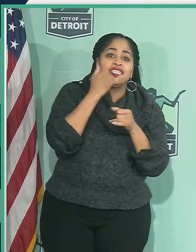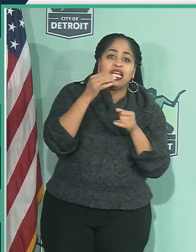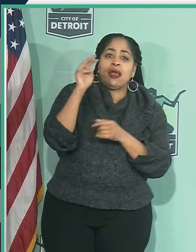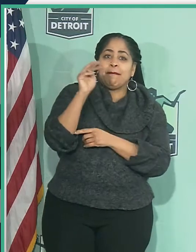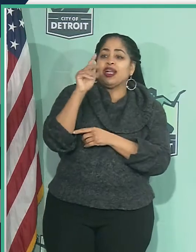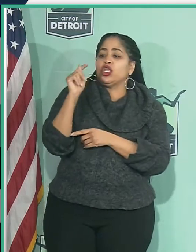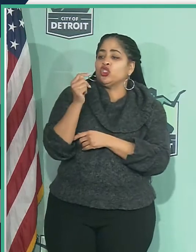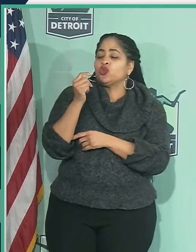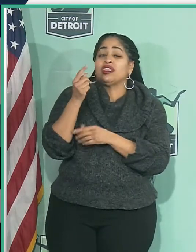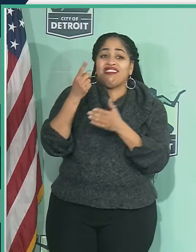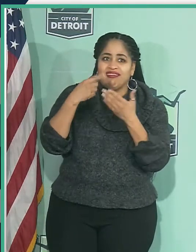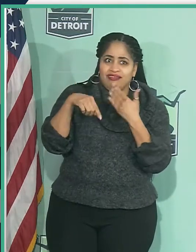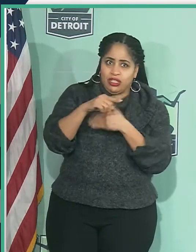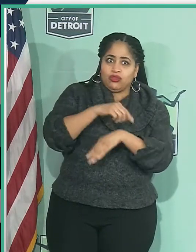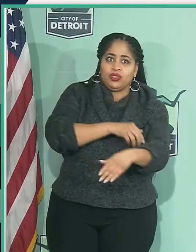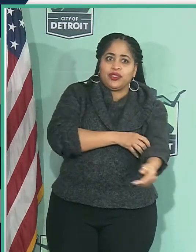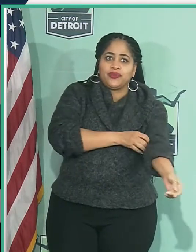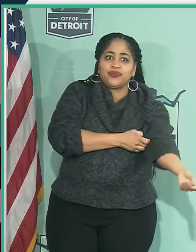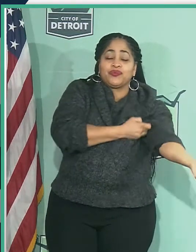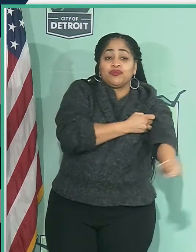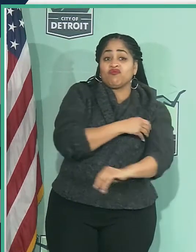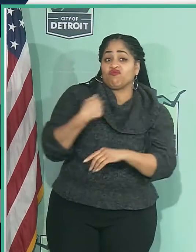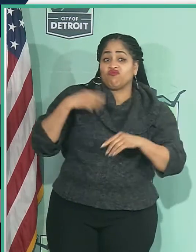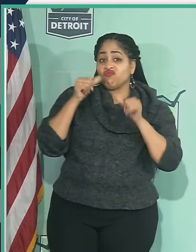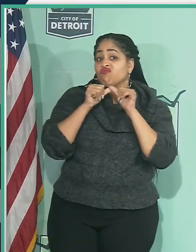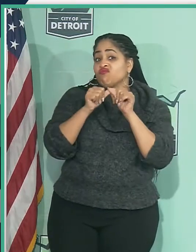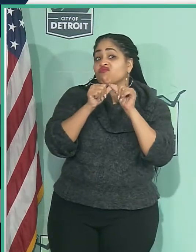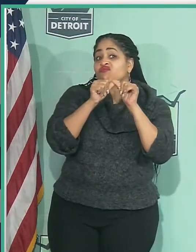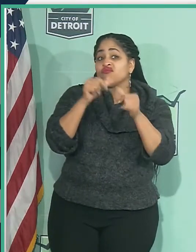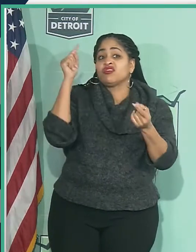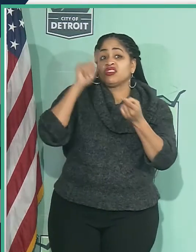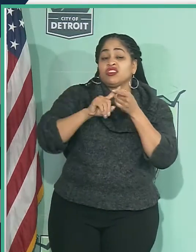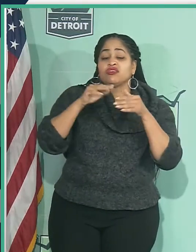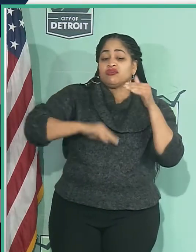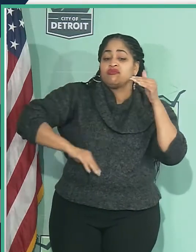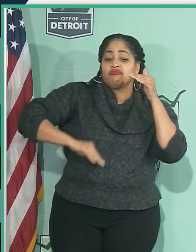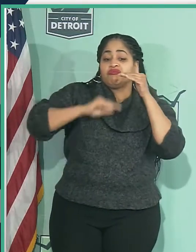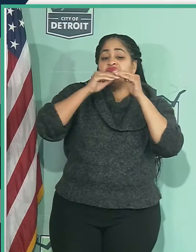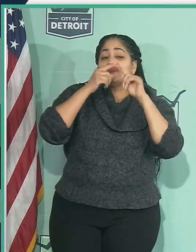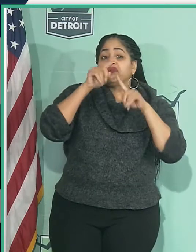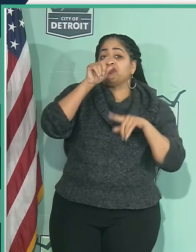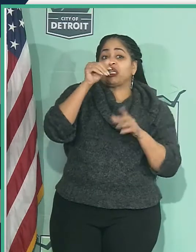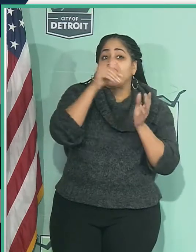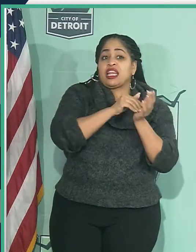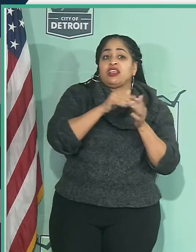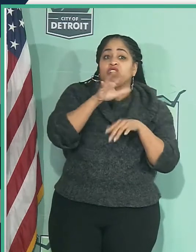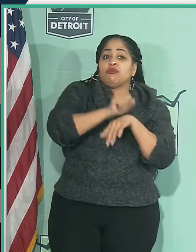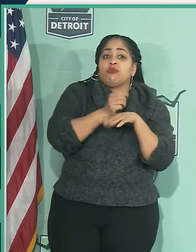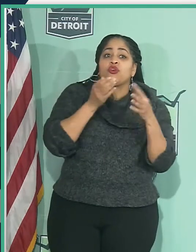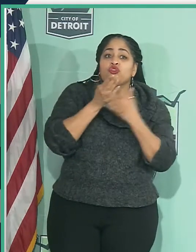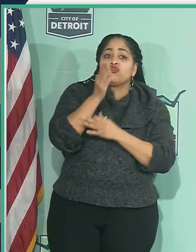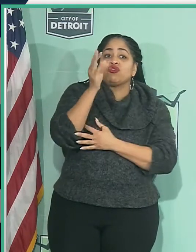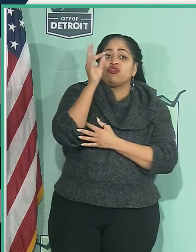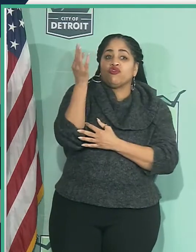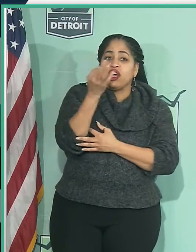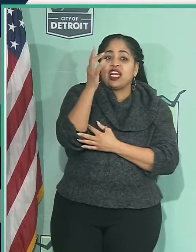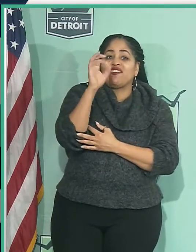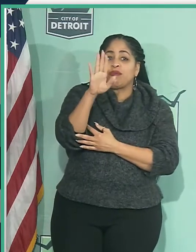and Tuesday of next week. We are going to keep going until we book 20,000 appointments through Friday, February